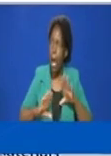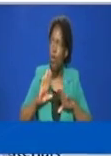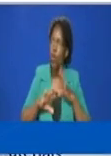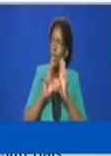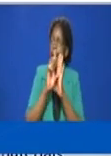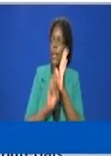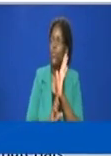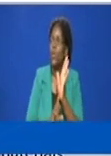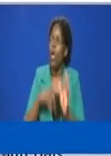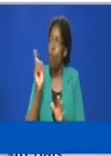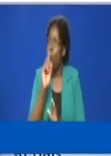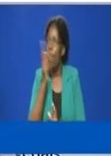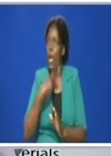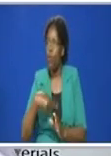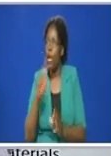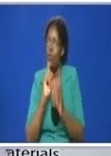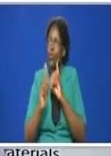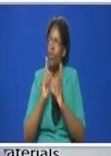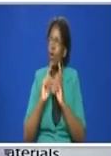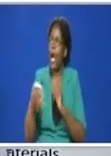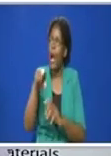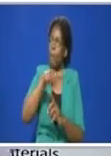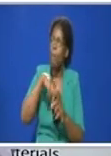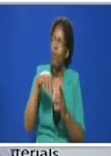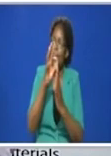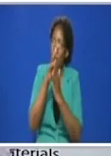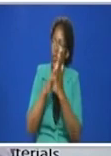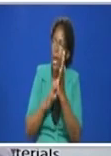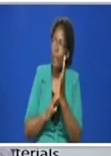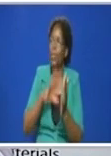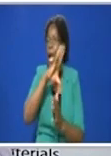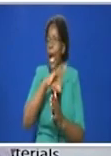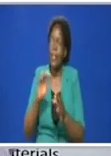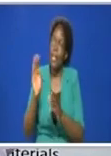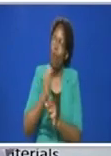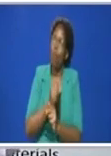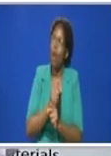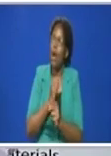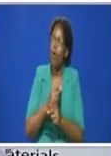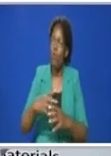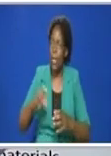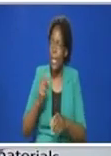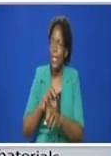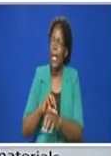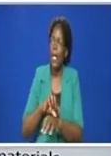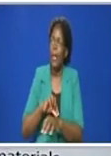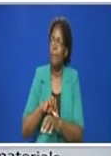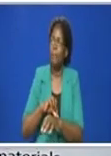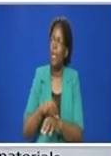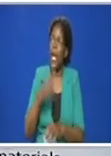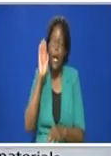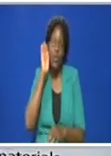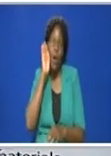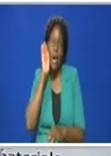lesson, where we are going to discuss the structure and the functions of the skin. As you heard,